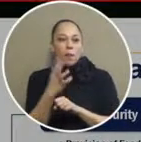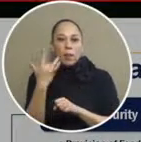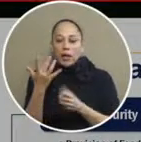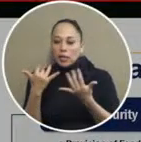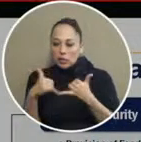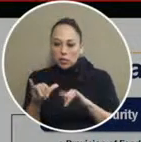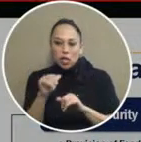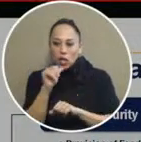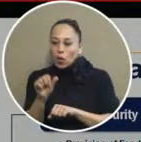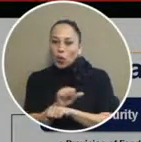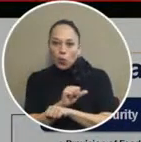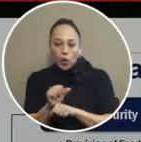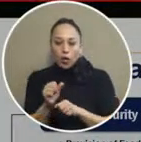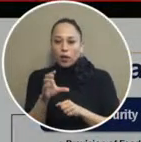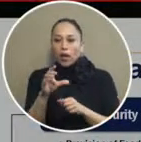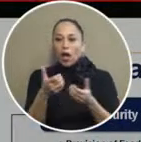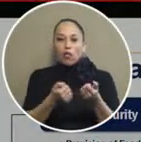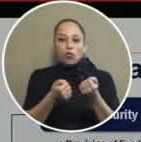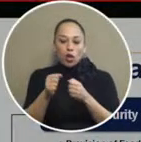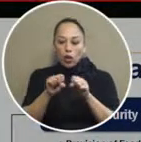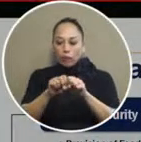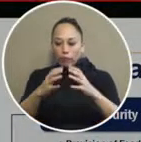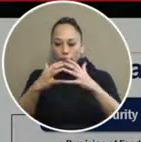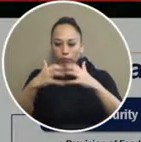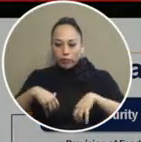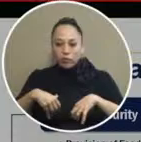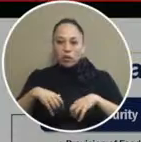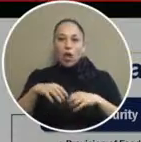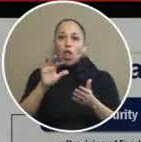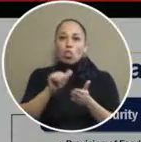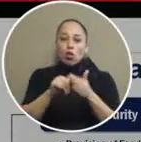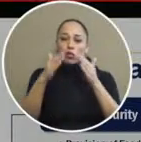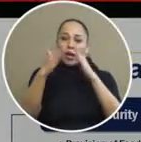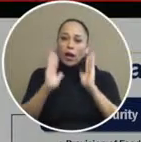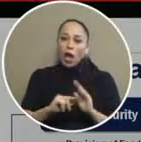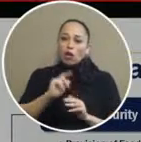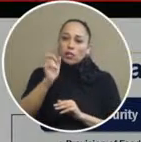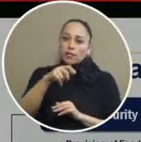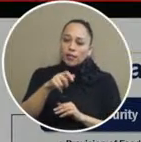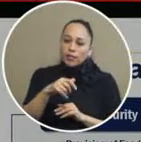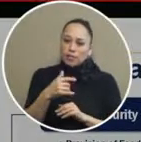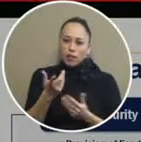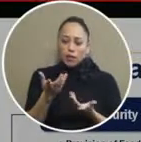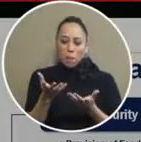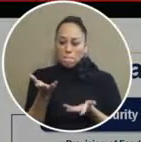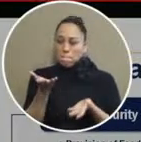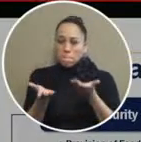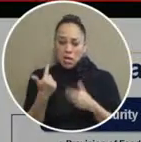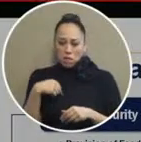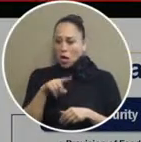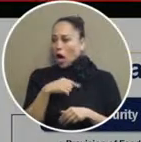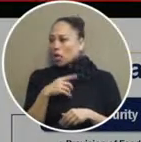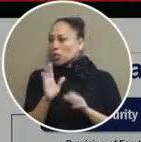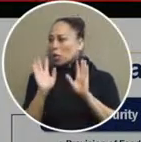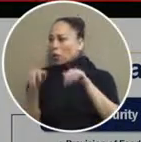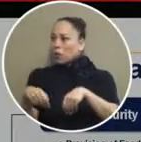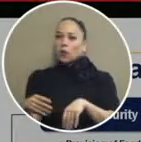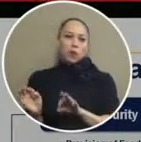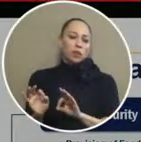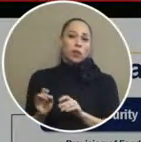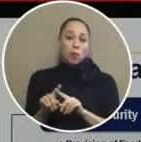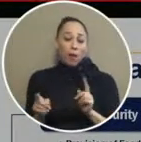still employed, but their car breaks down. These are household needs that a lot of us take for granted that prevent